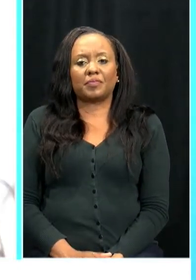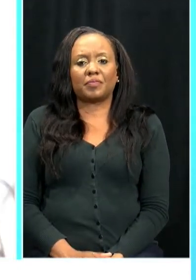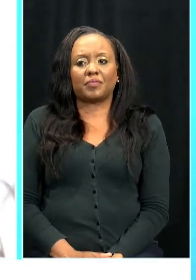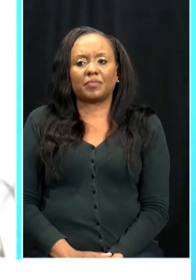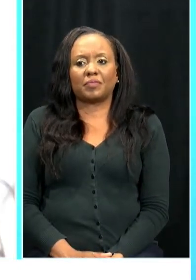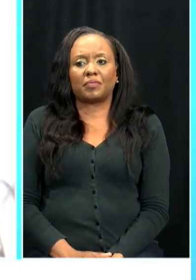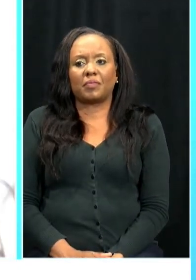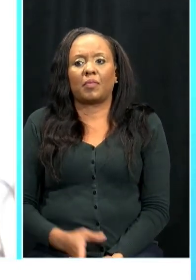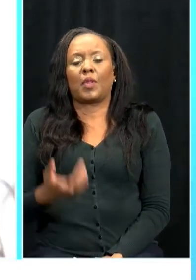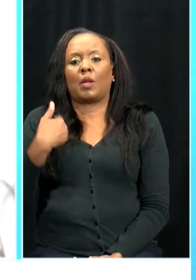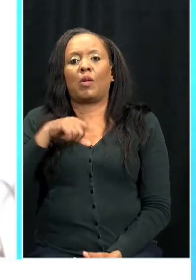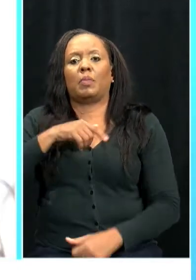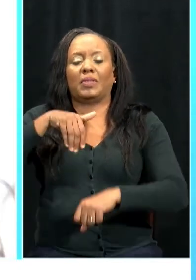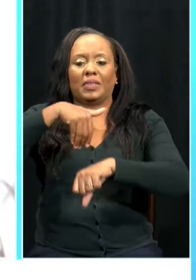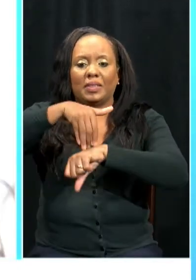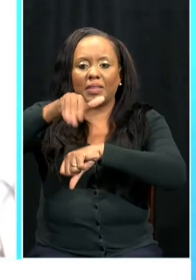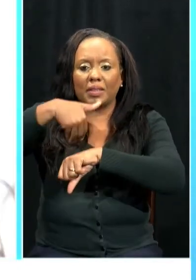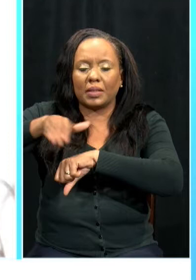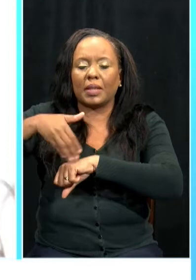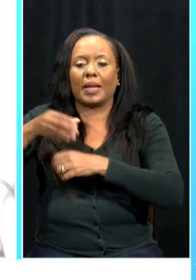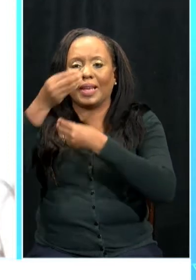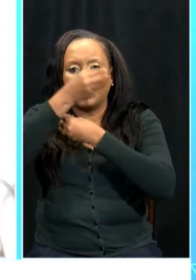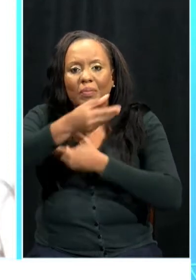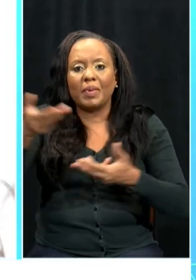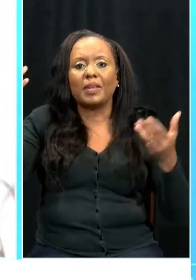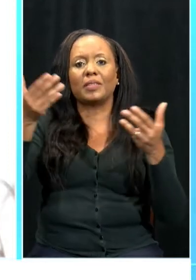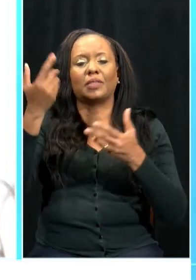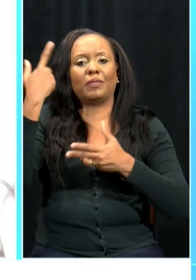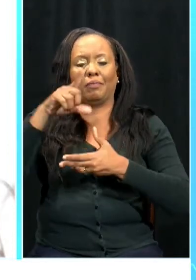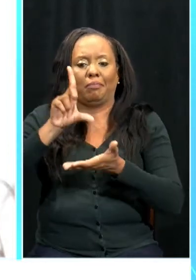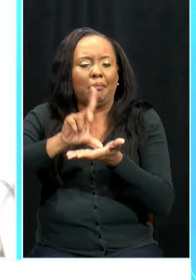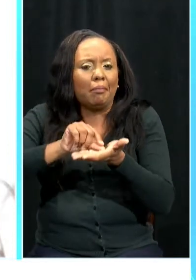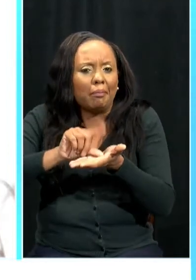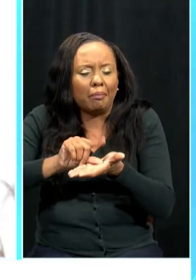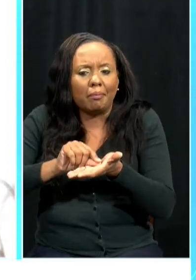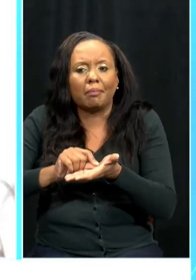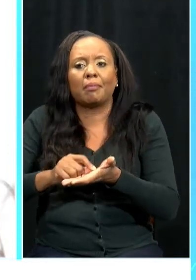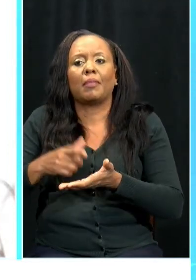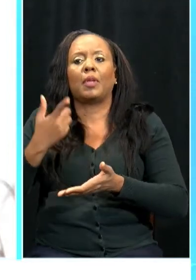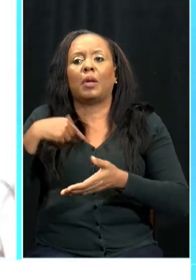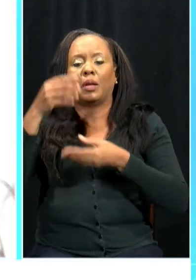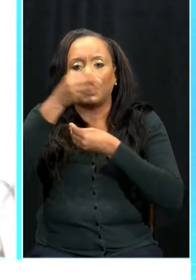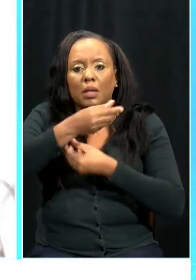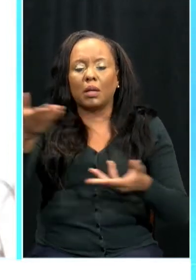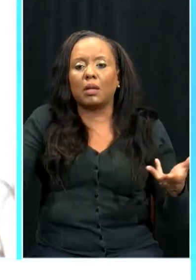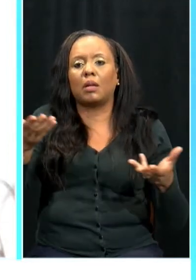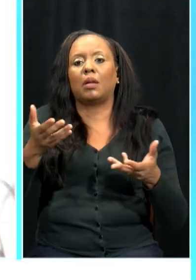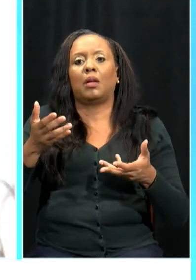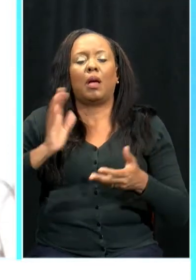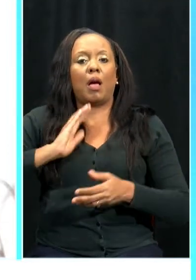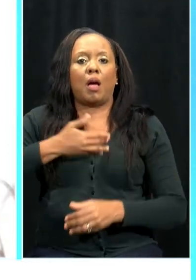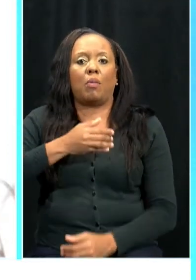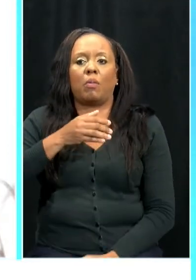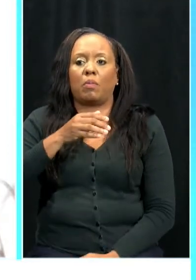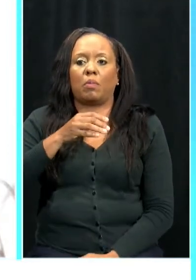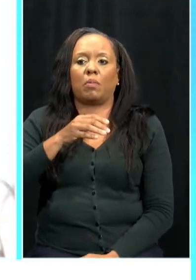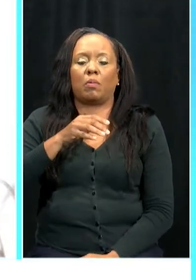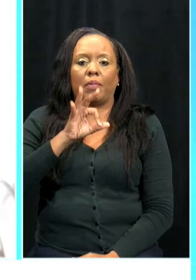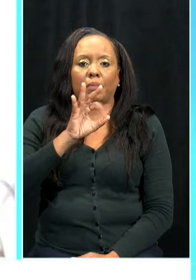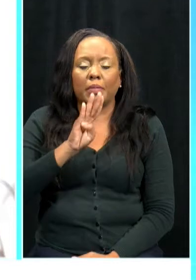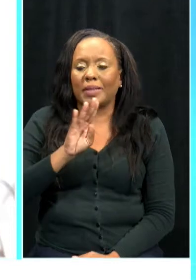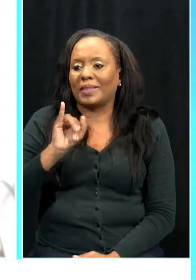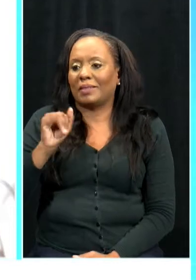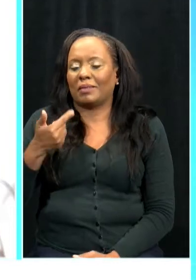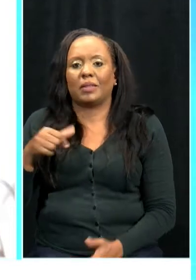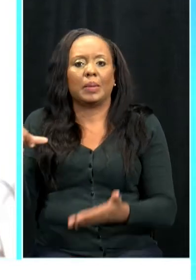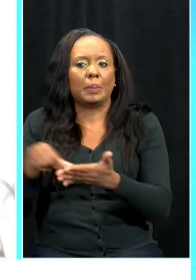statements to the press. We update them on our activities. We have been updating our sites. We have been writing letters to the press,